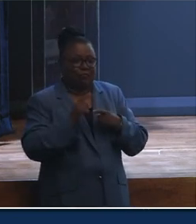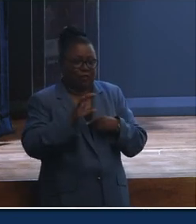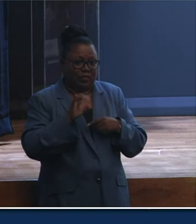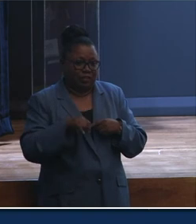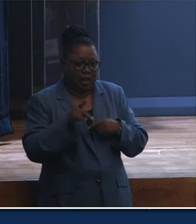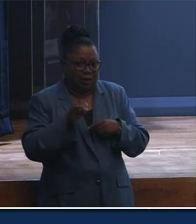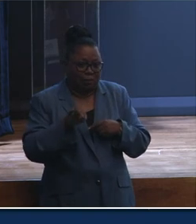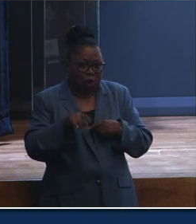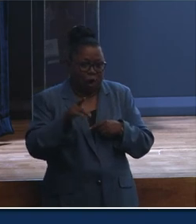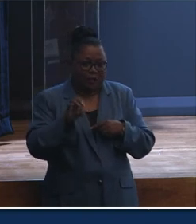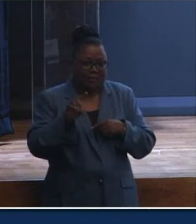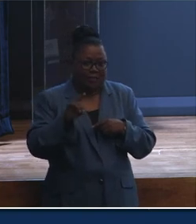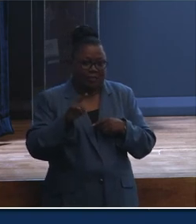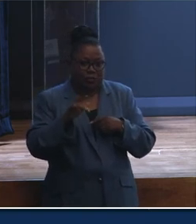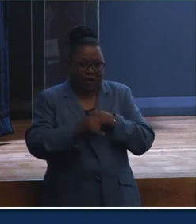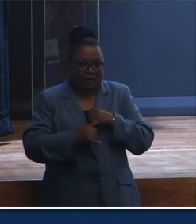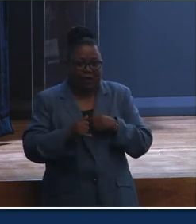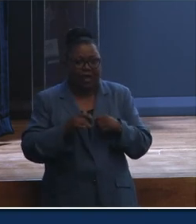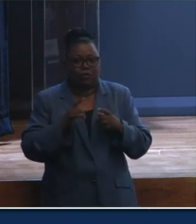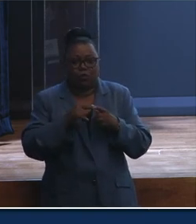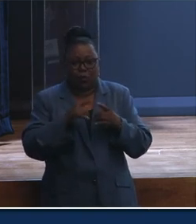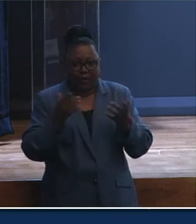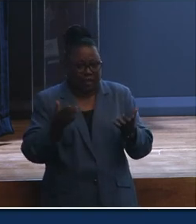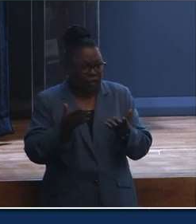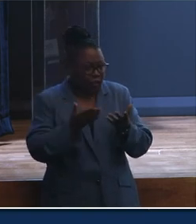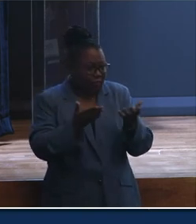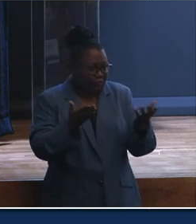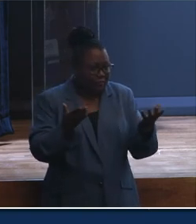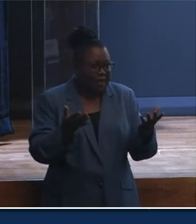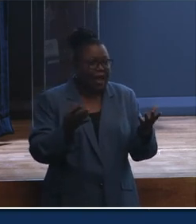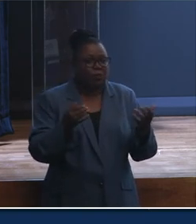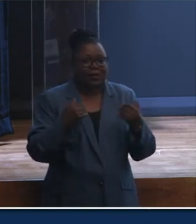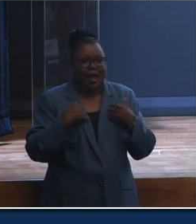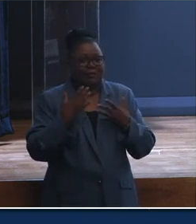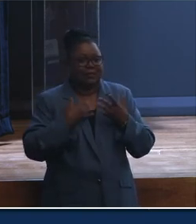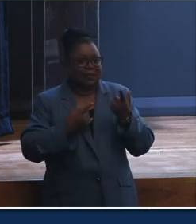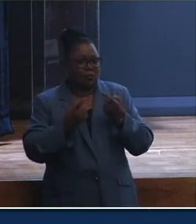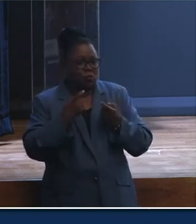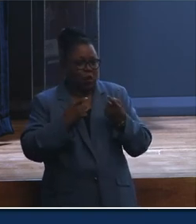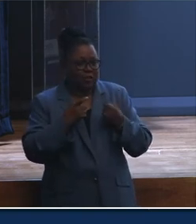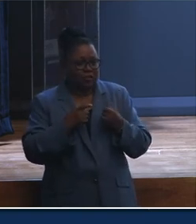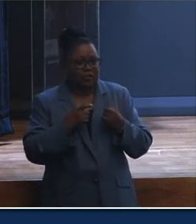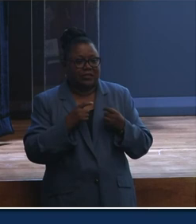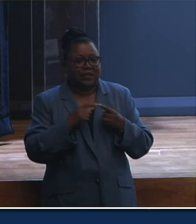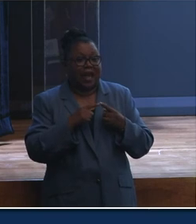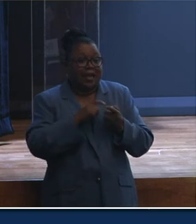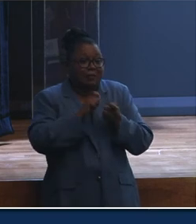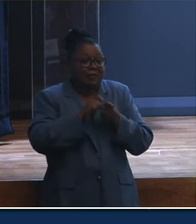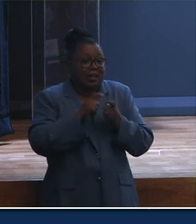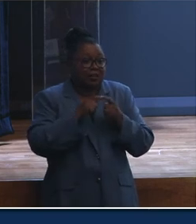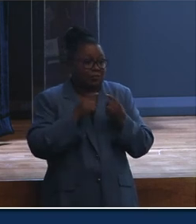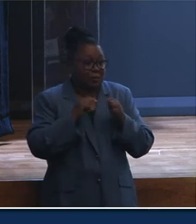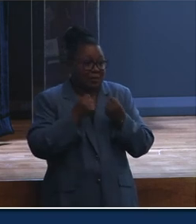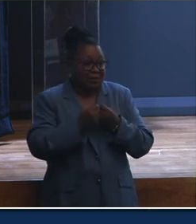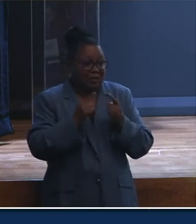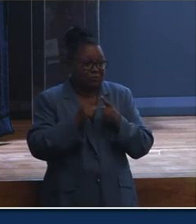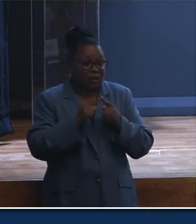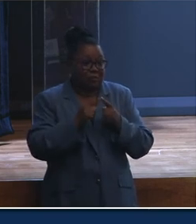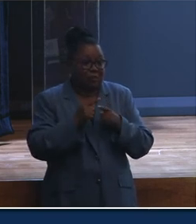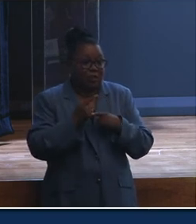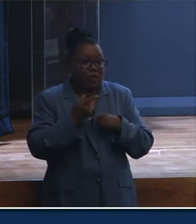Chicago Park District Empowerment Camps who are here. And we have some questions, in particular from the teens from the